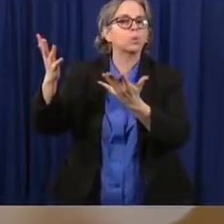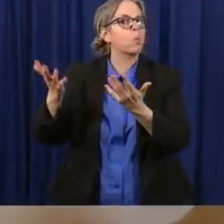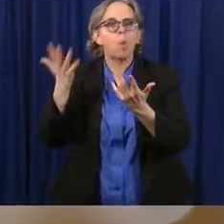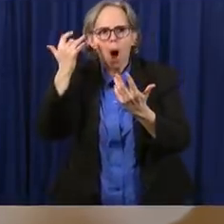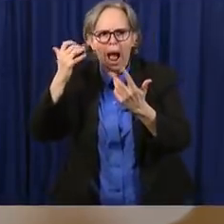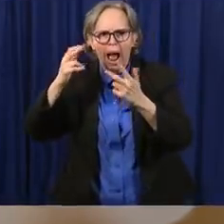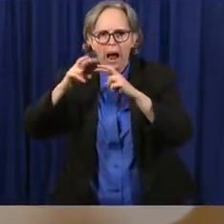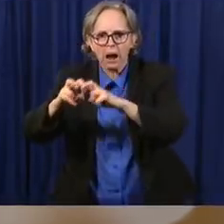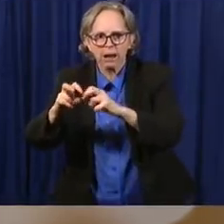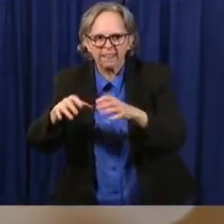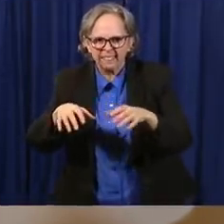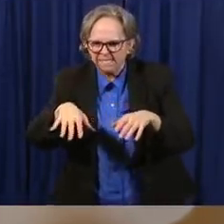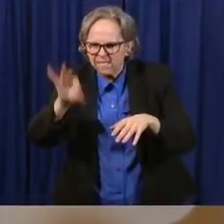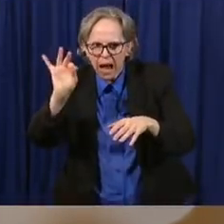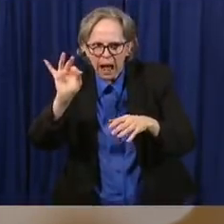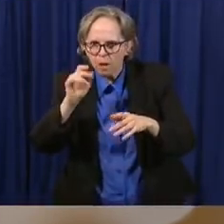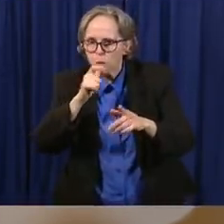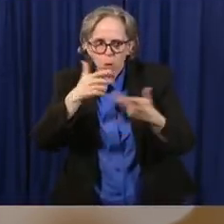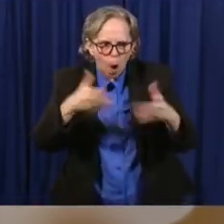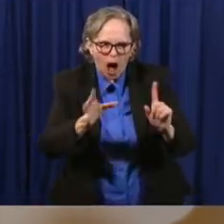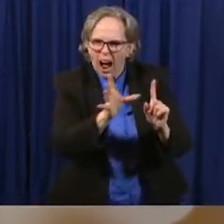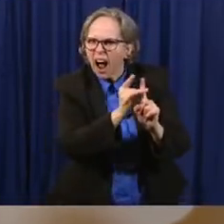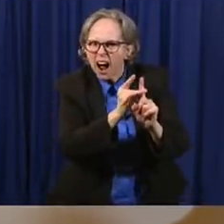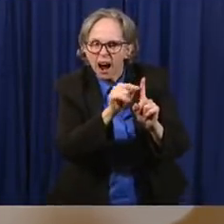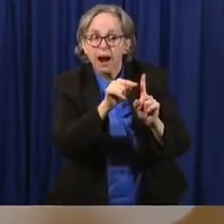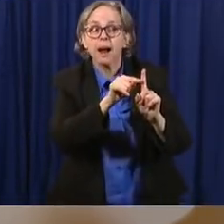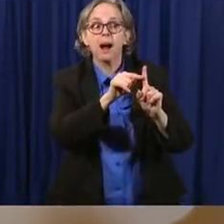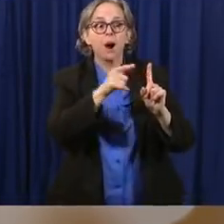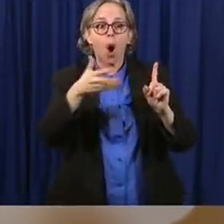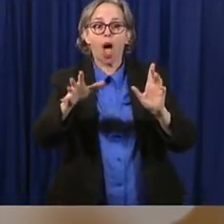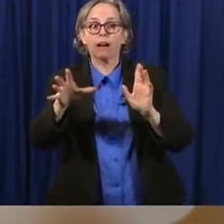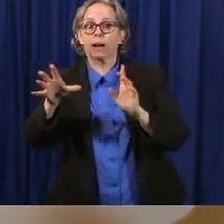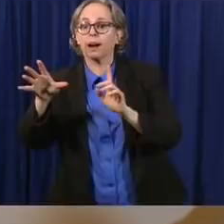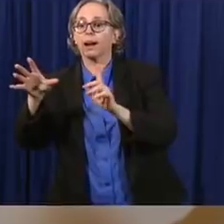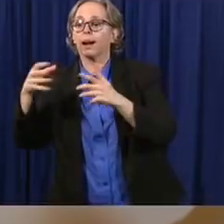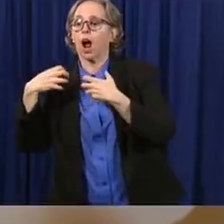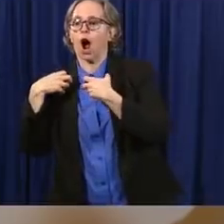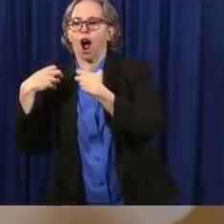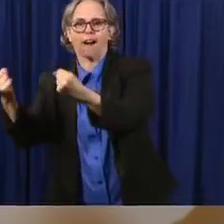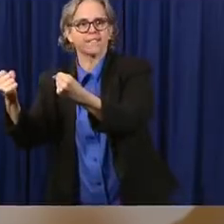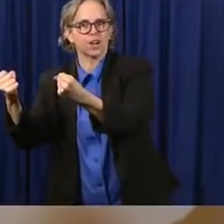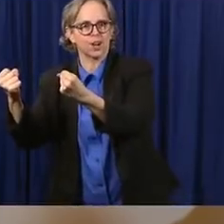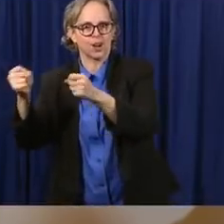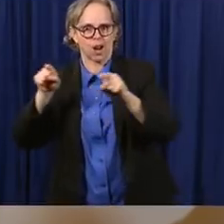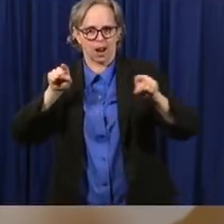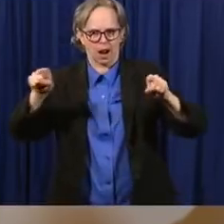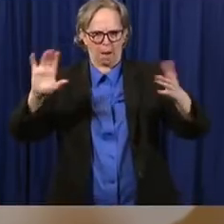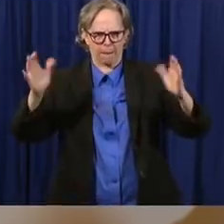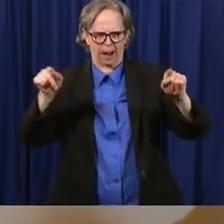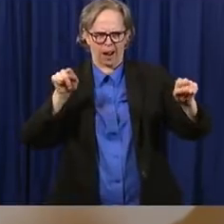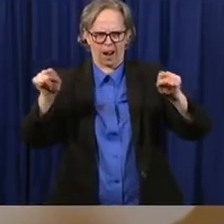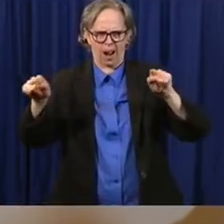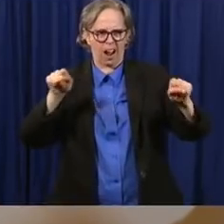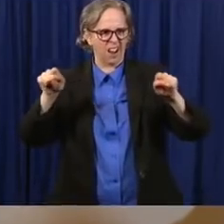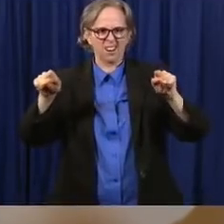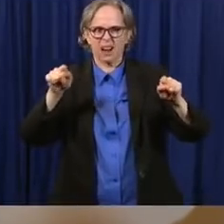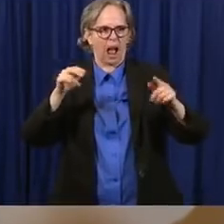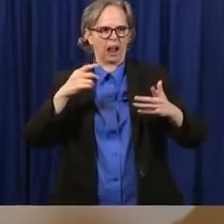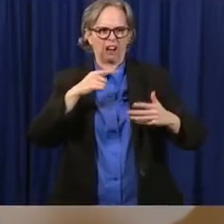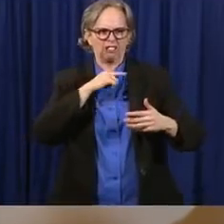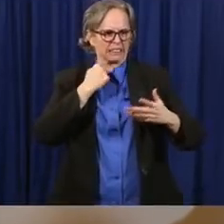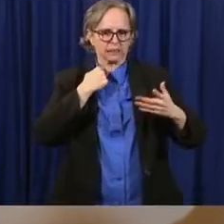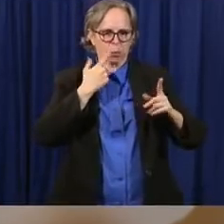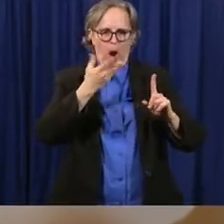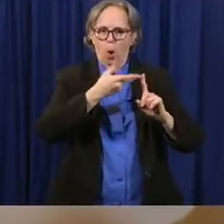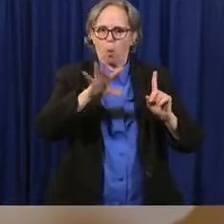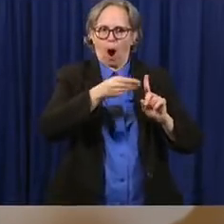who have had the virus, those who are recovered, those who are no longer a threat in passing it along to